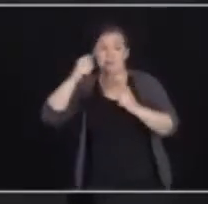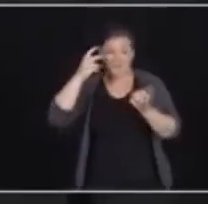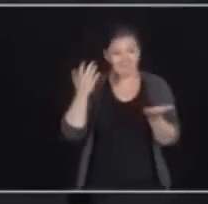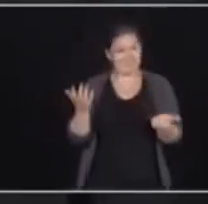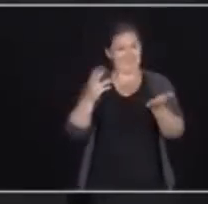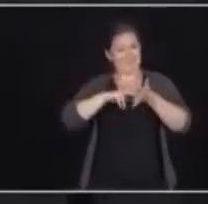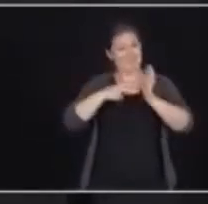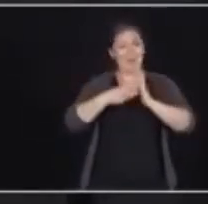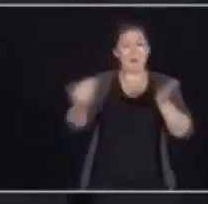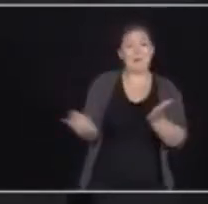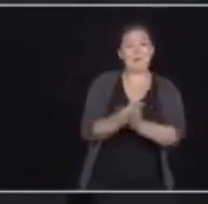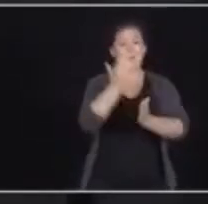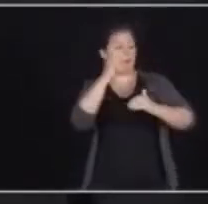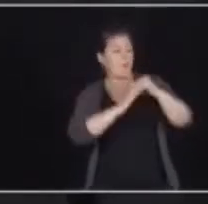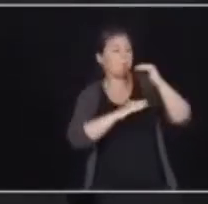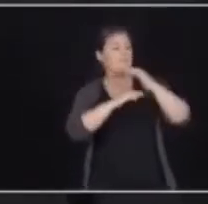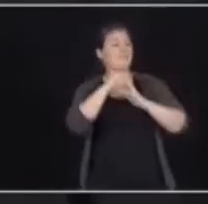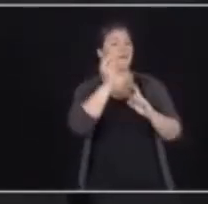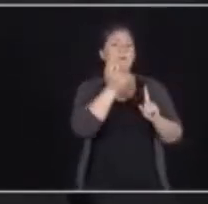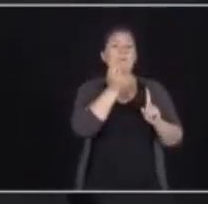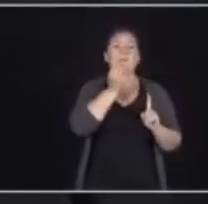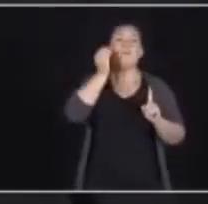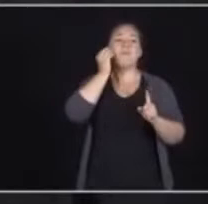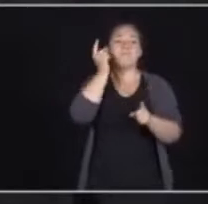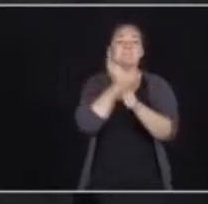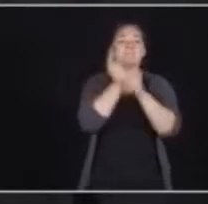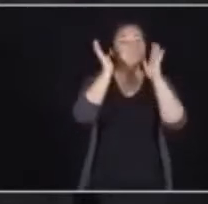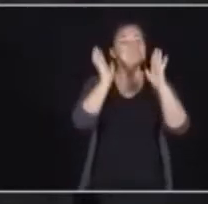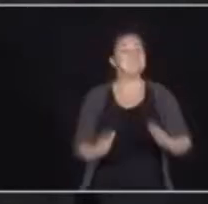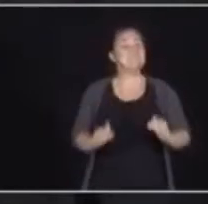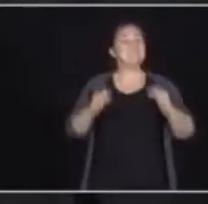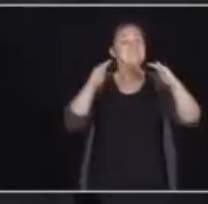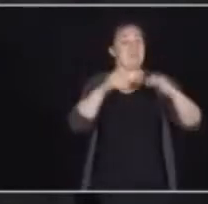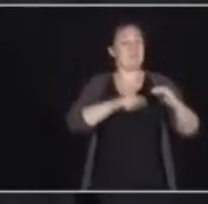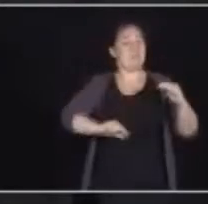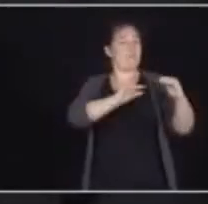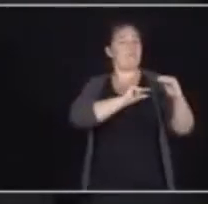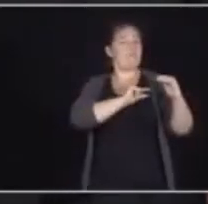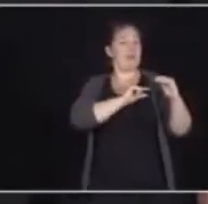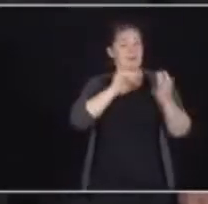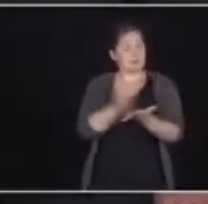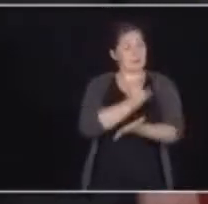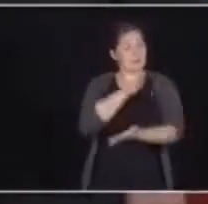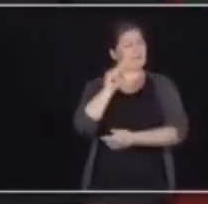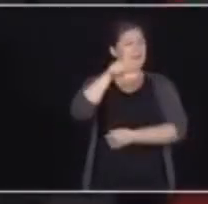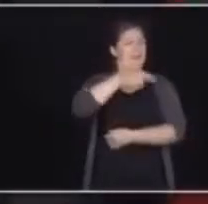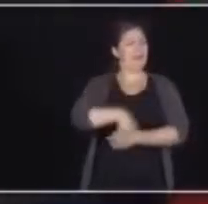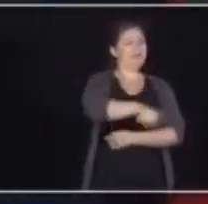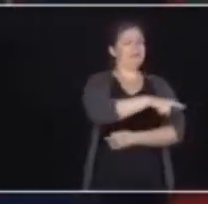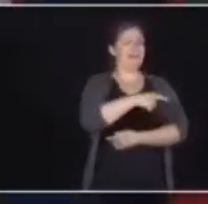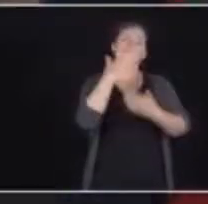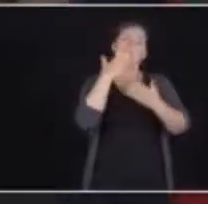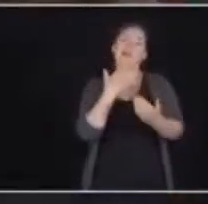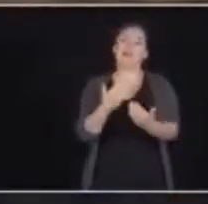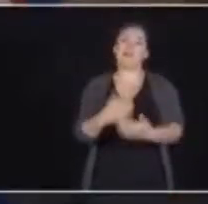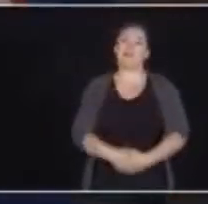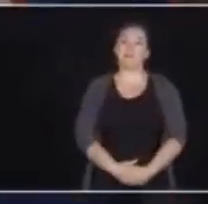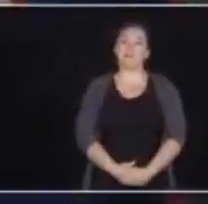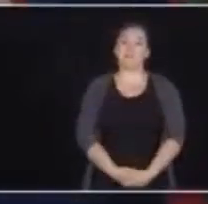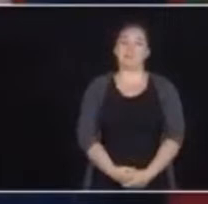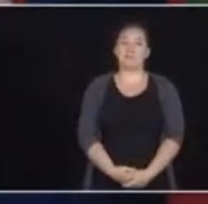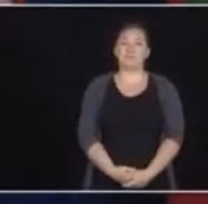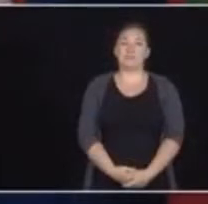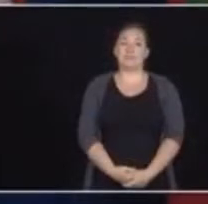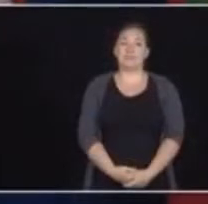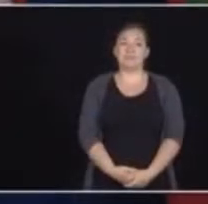that they get the quality of care that they deserve. Thank you. Okay, we'll go to the phone line for questions.